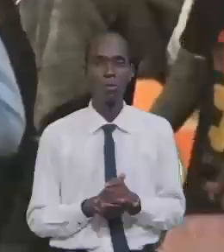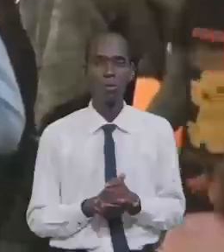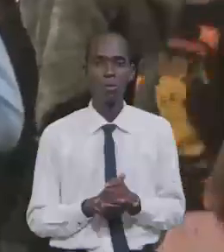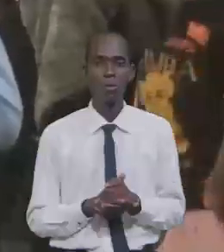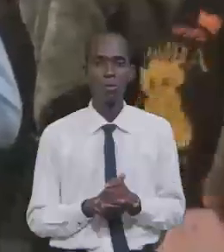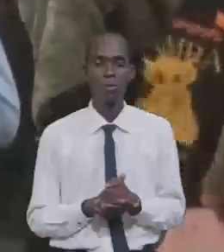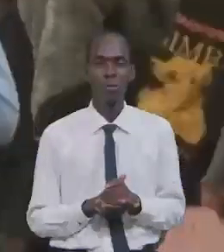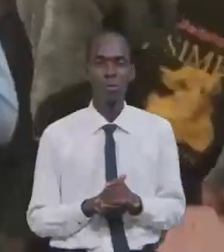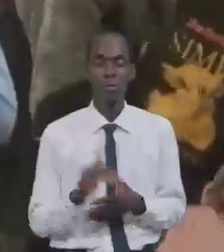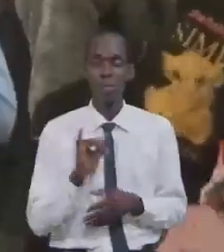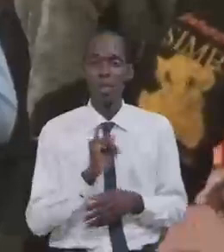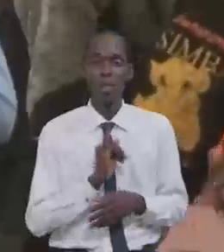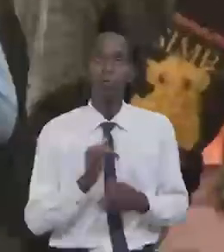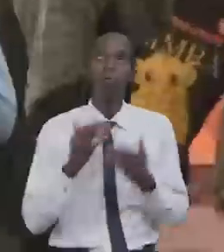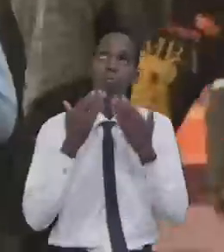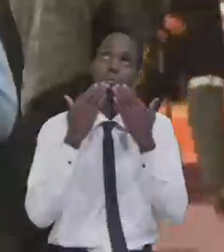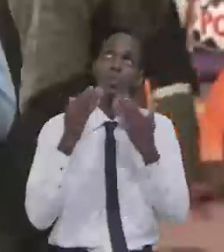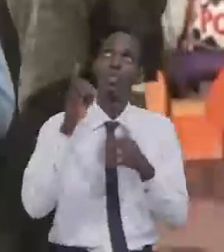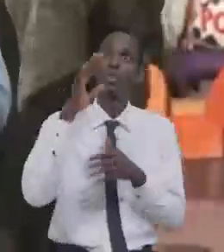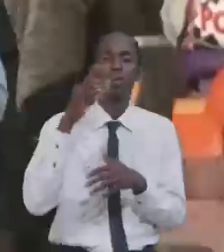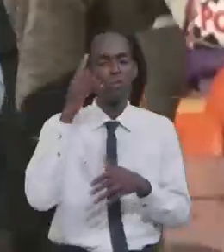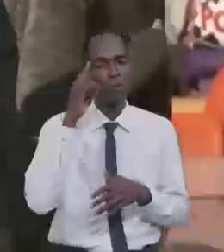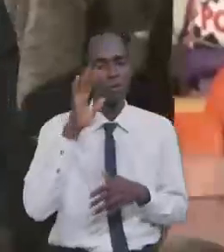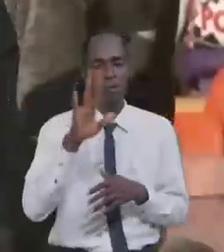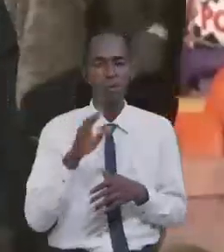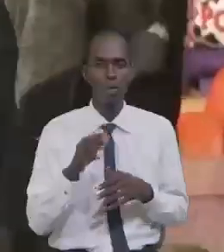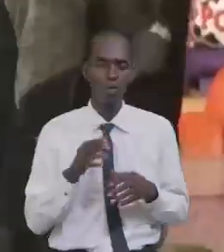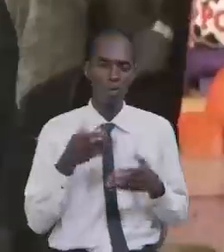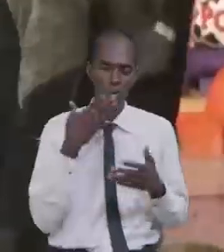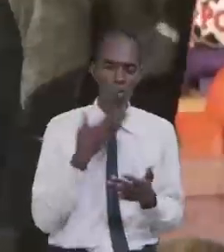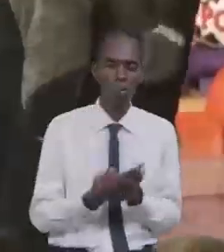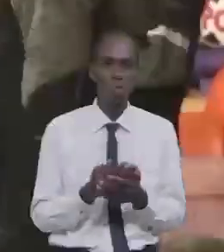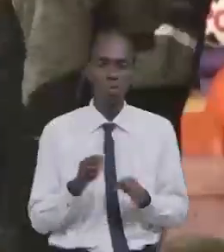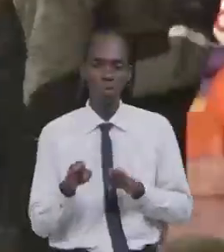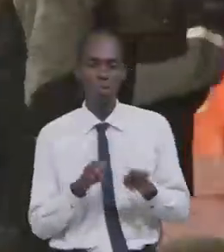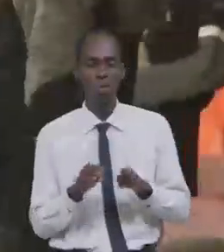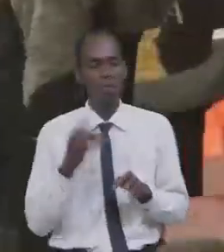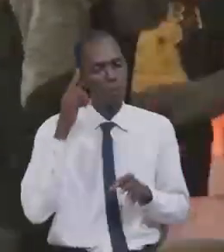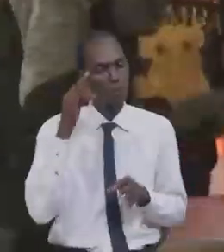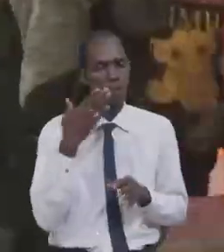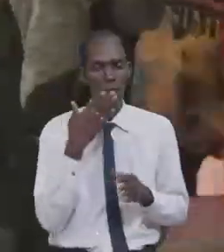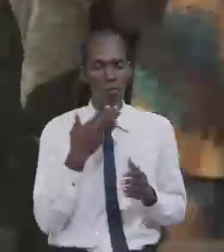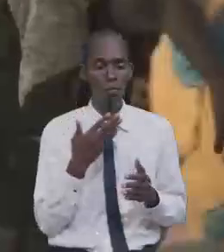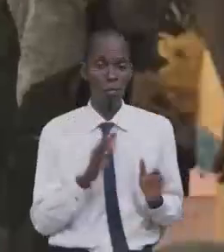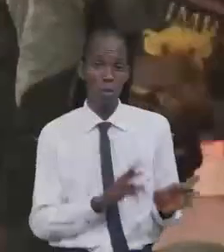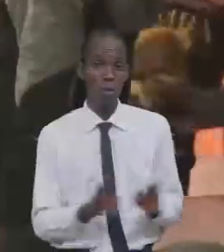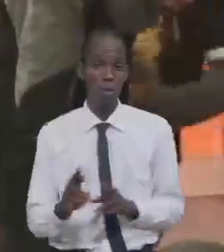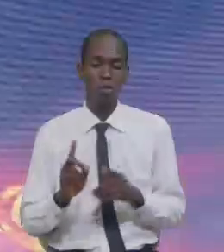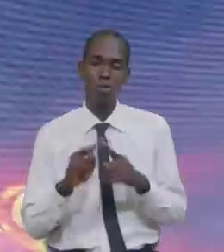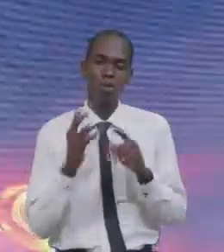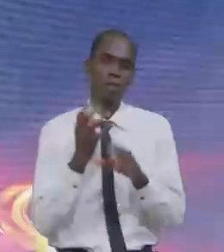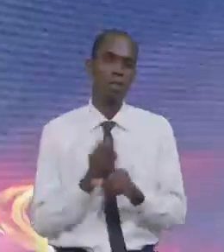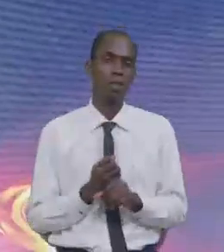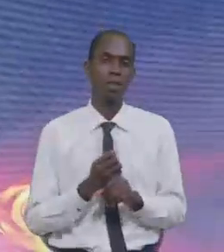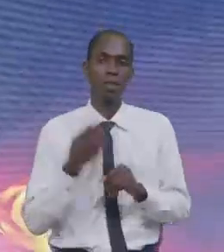I thank God for your comportment. I thank God for your readiness to receive the showers